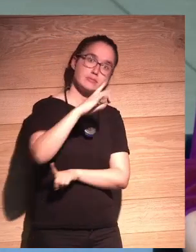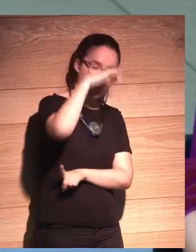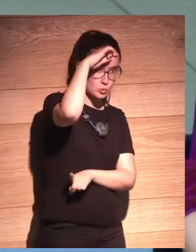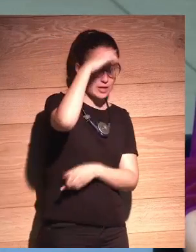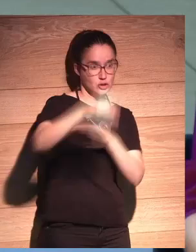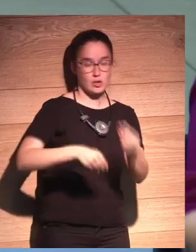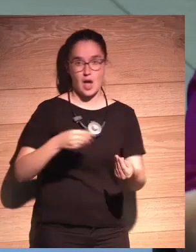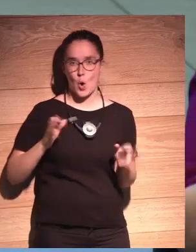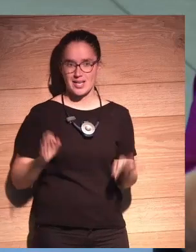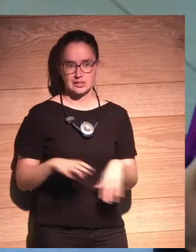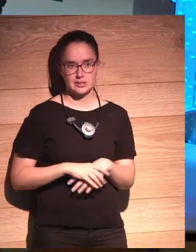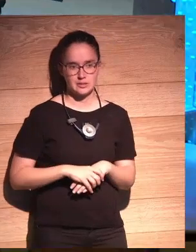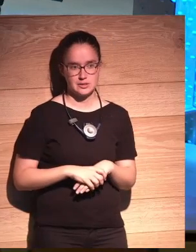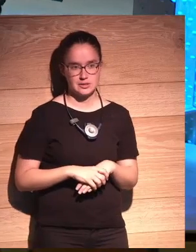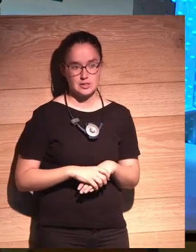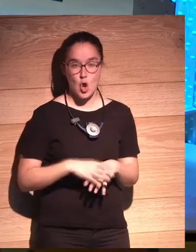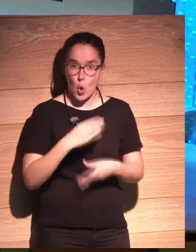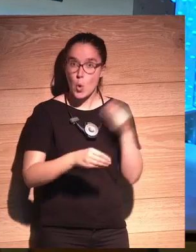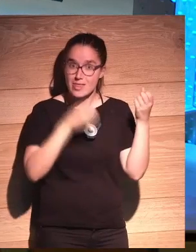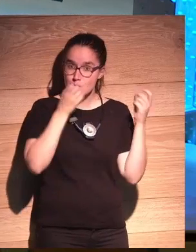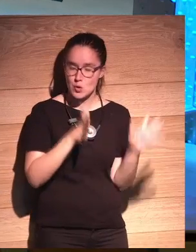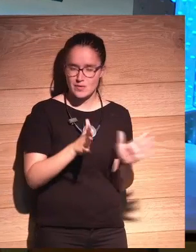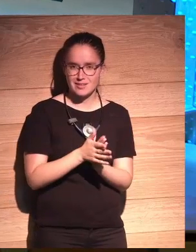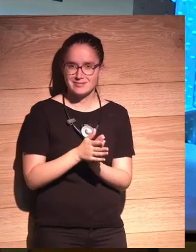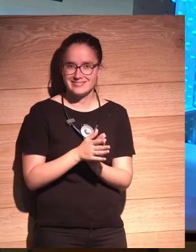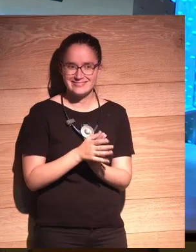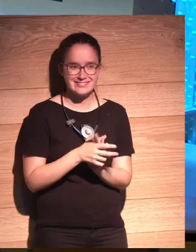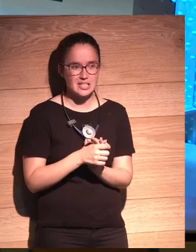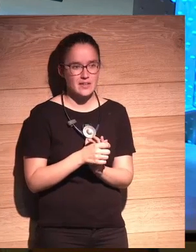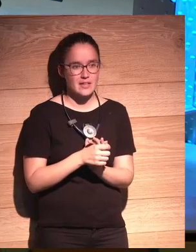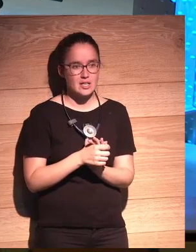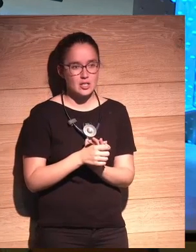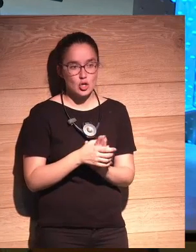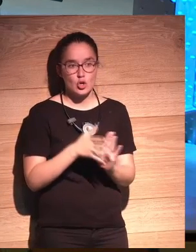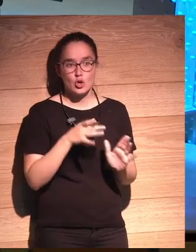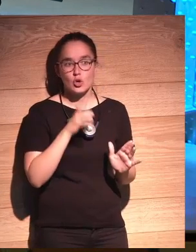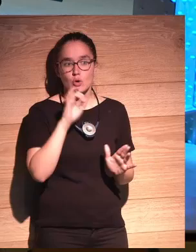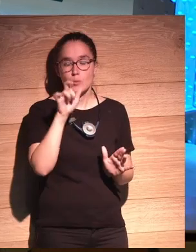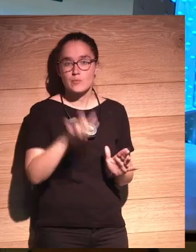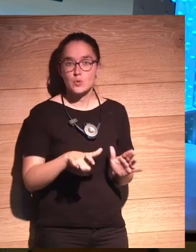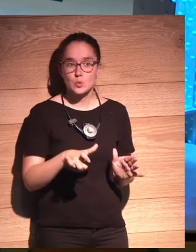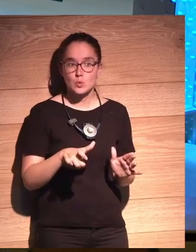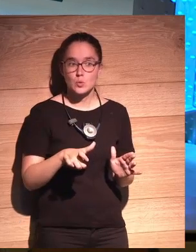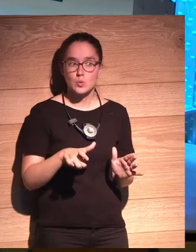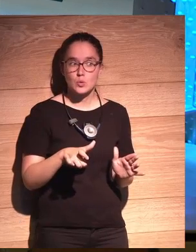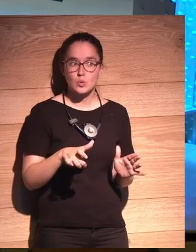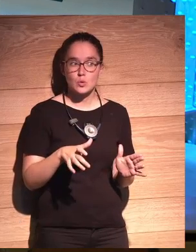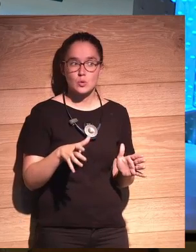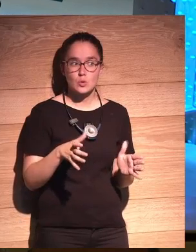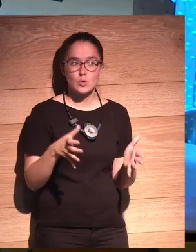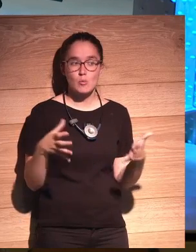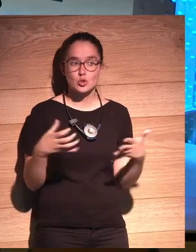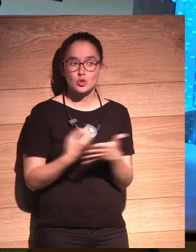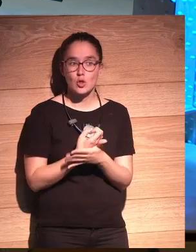will move on to the other side of things and we'll start working at sustainable development, and I'll talk about culture from that point of view.